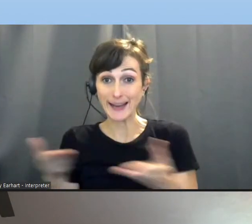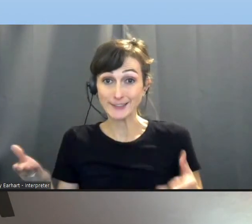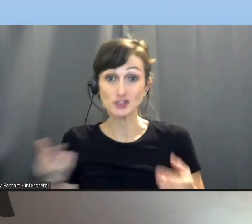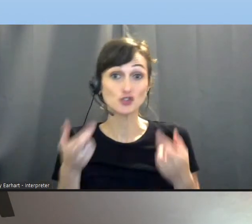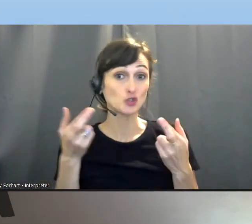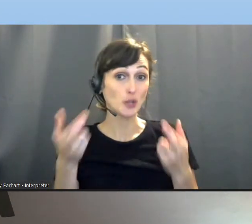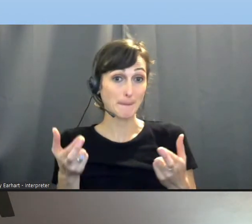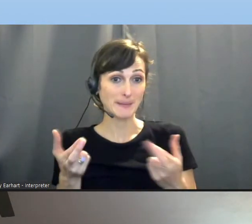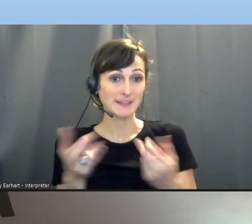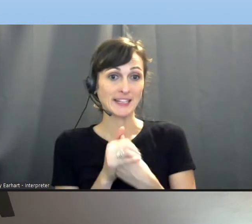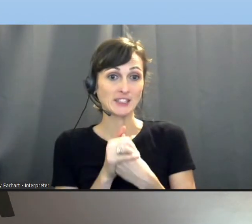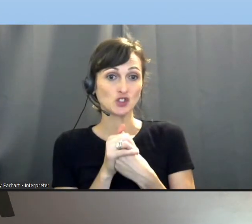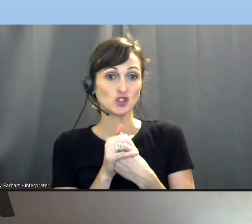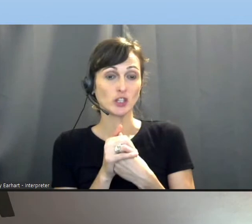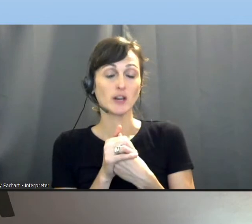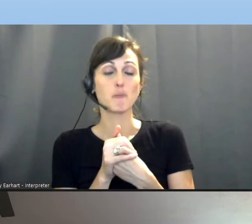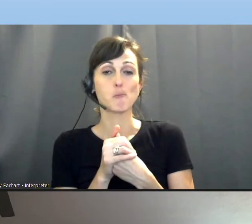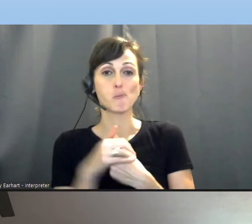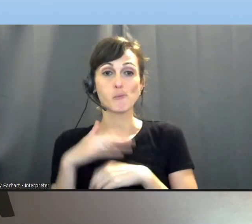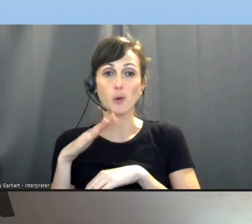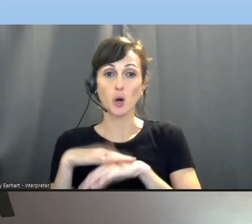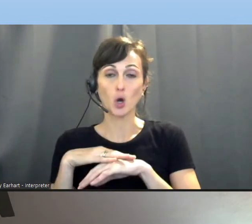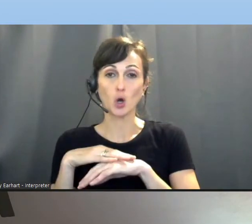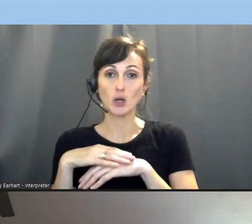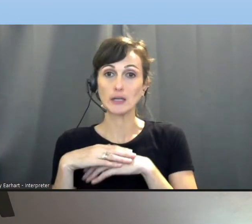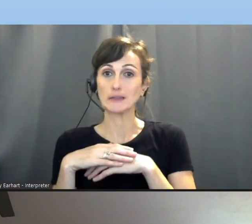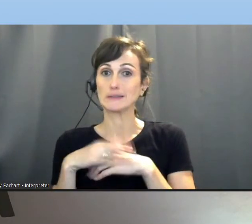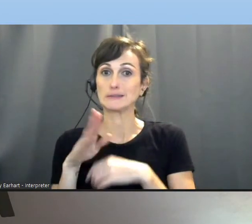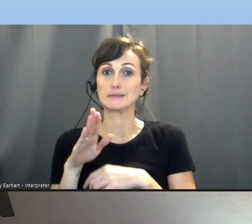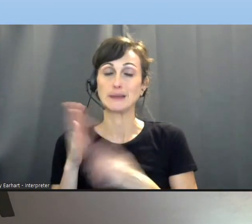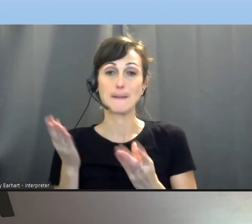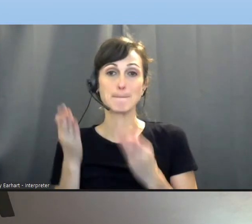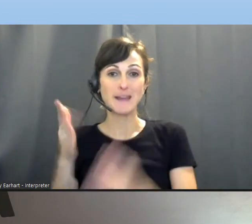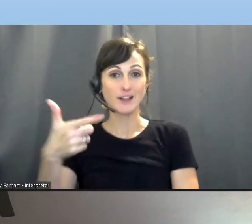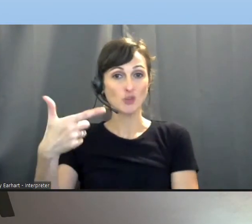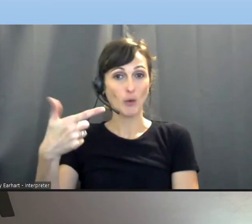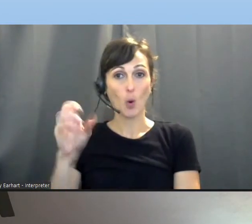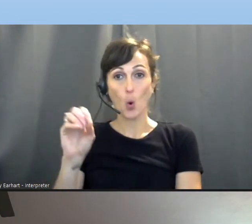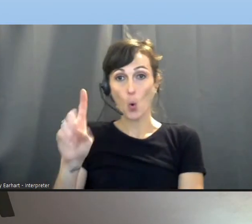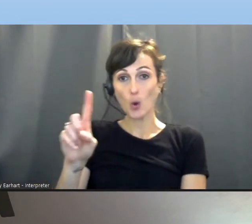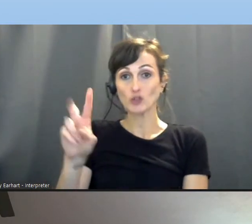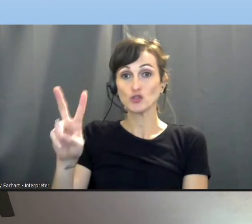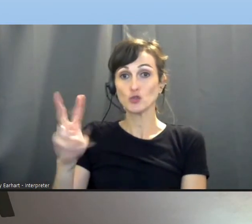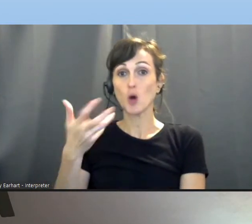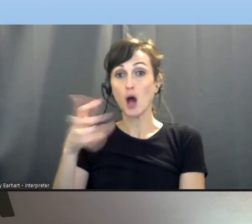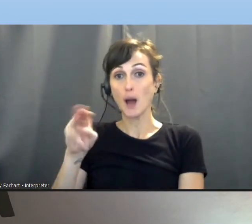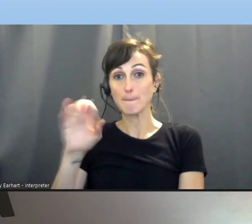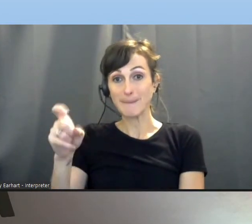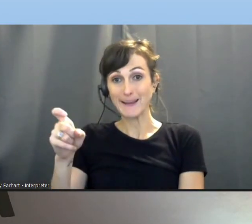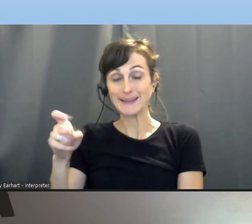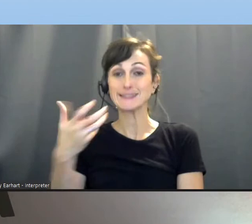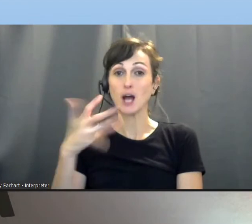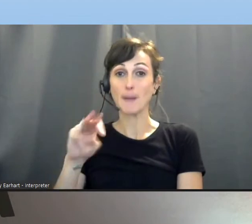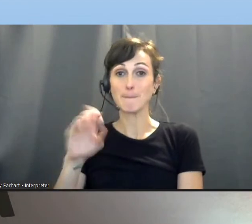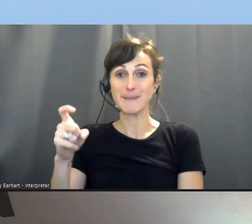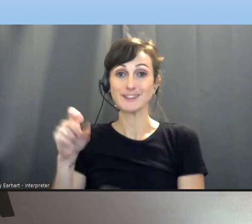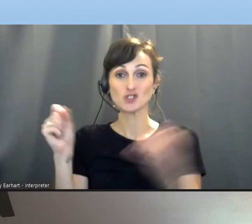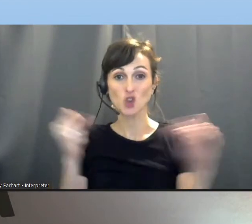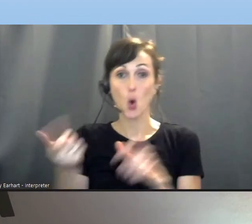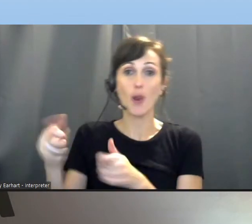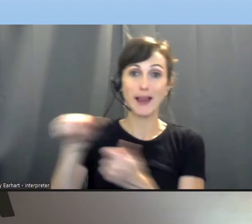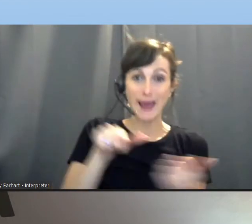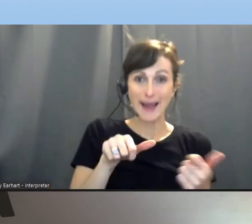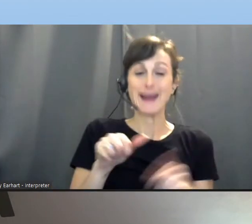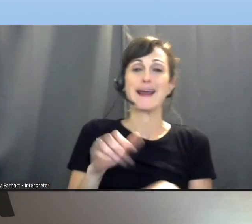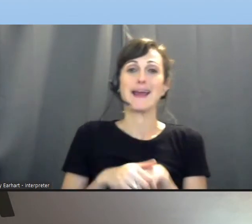recommendation on bid 21012 hot mix cold laid asphalt